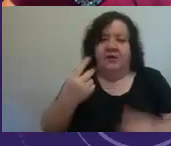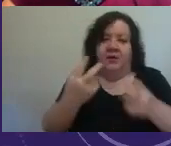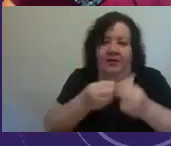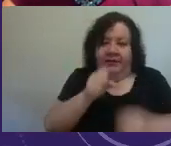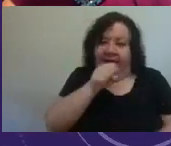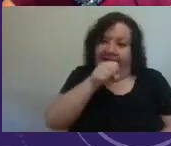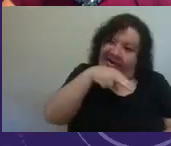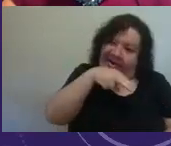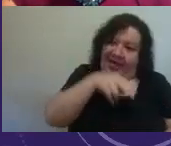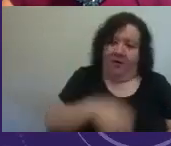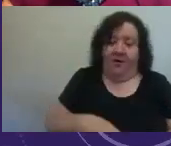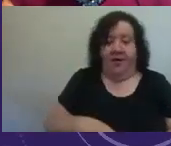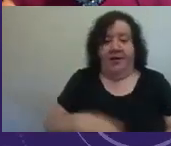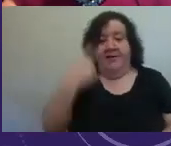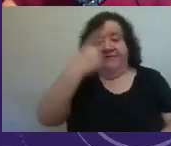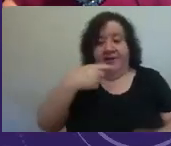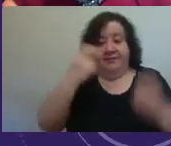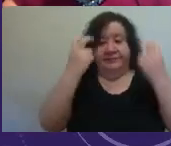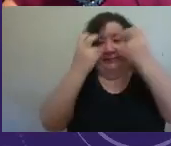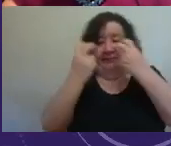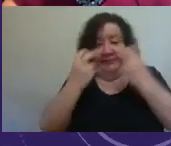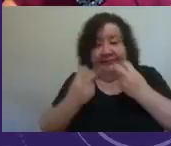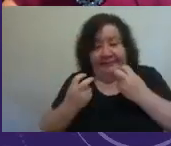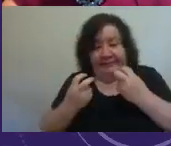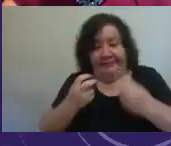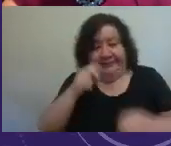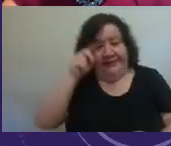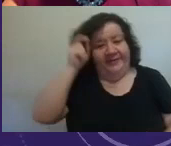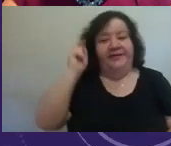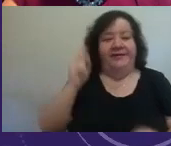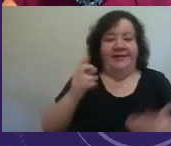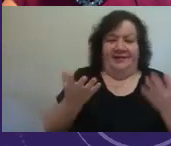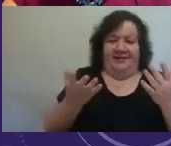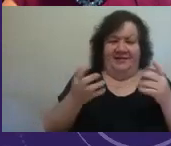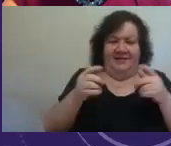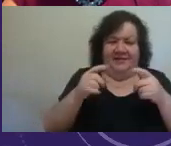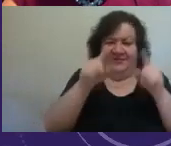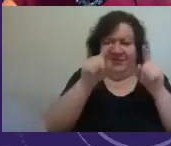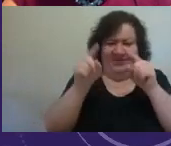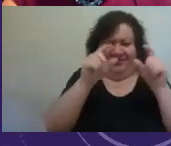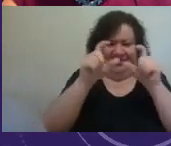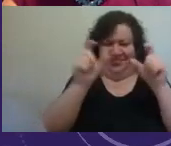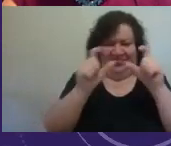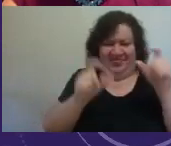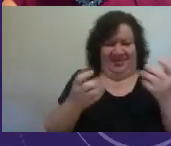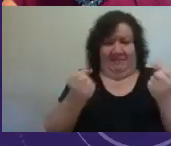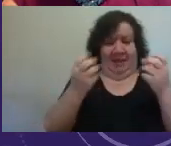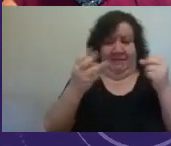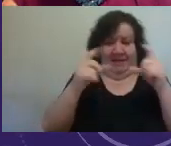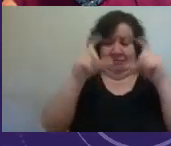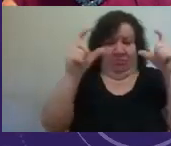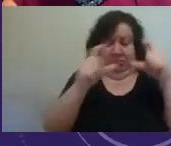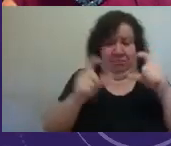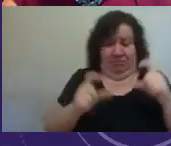call. So it's amazing how so much was said and yet so little of it had a point. And